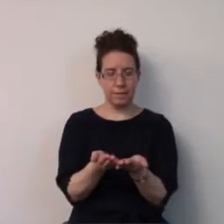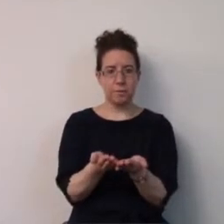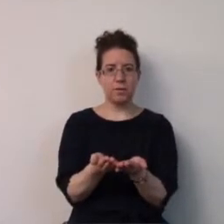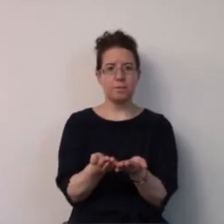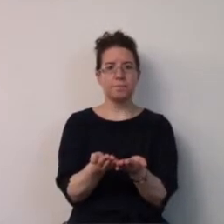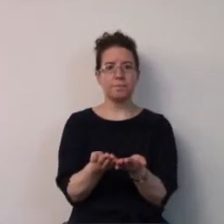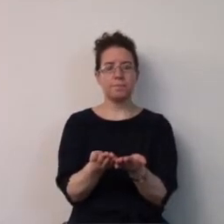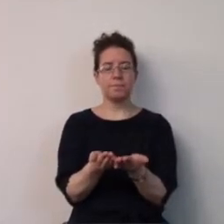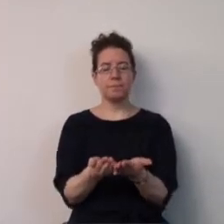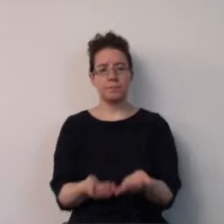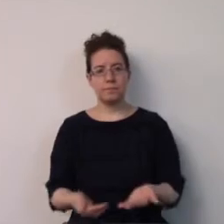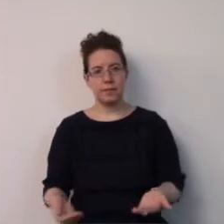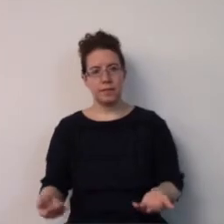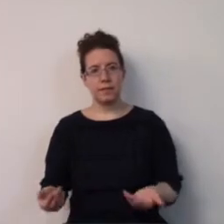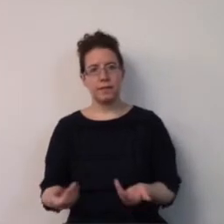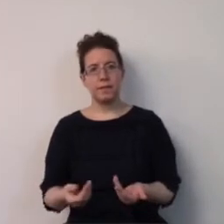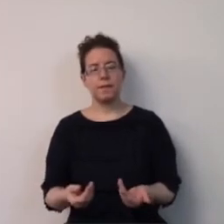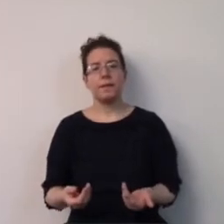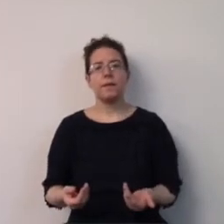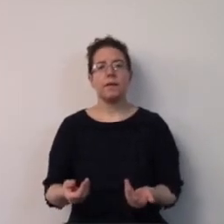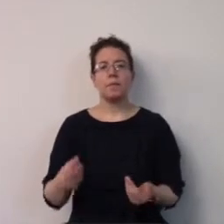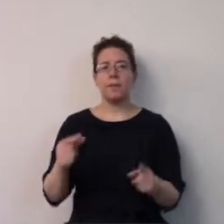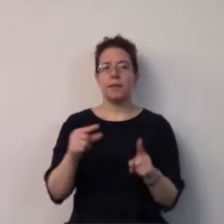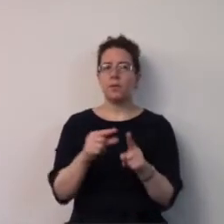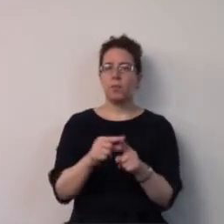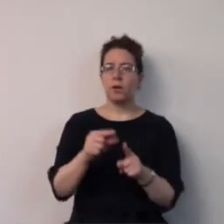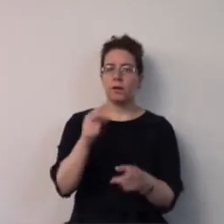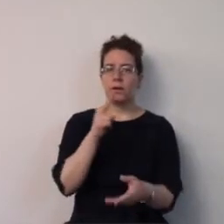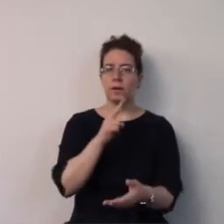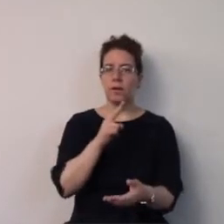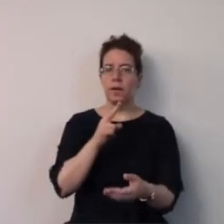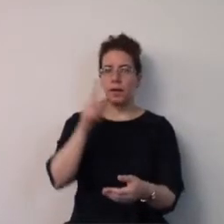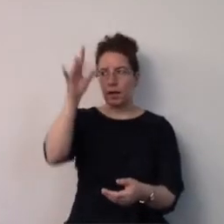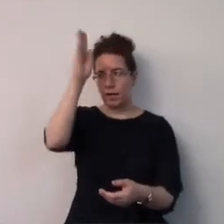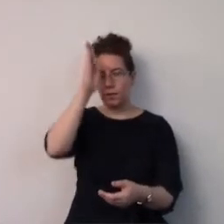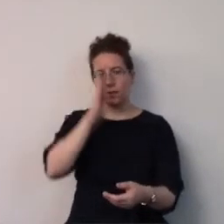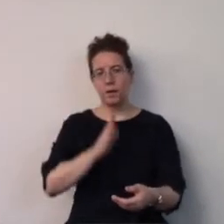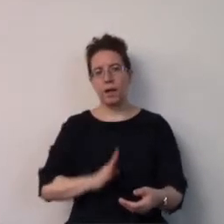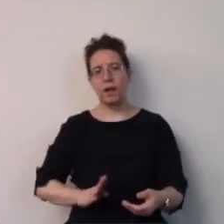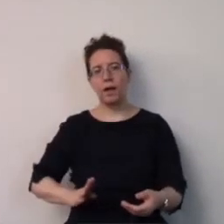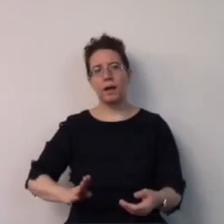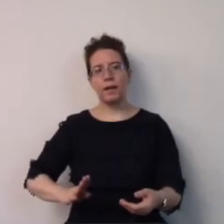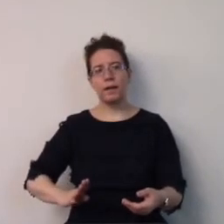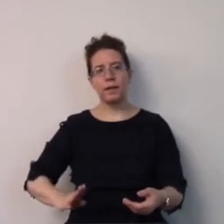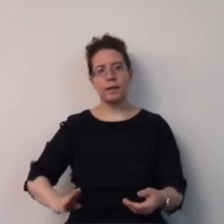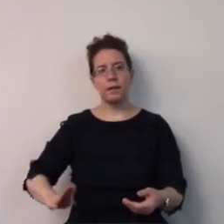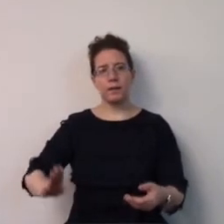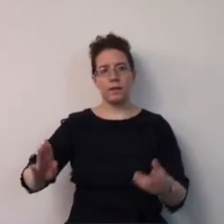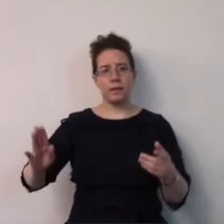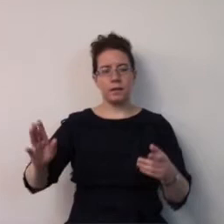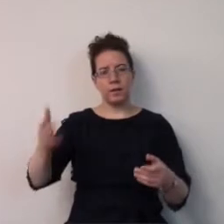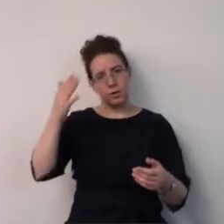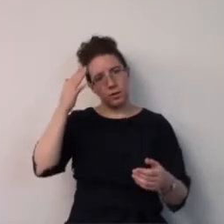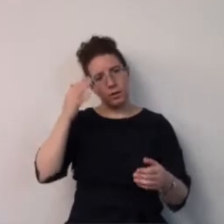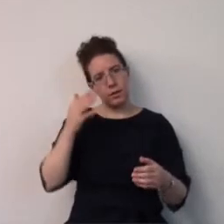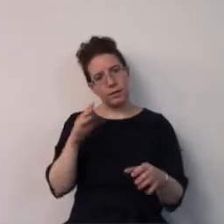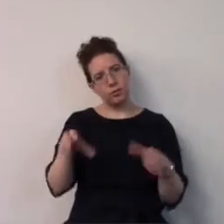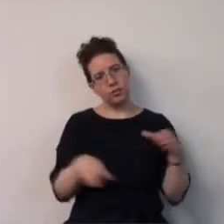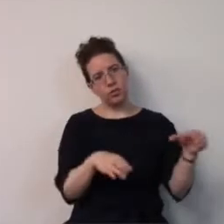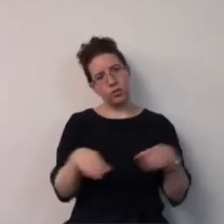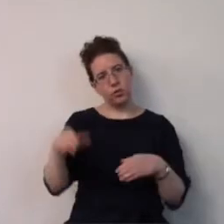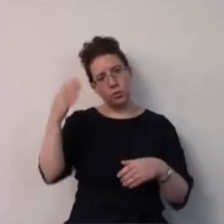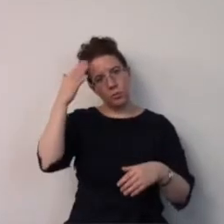up and setteth up whomsoever he will. He setteth up the basis of man. Yes. And going down to